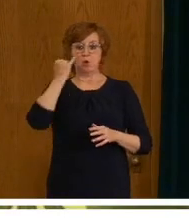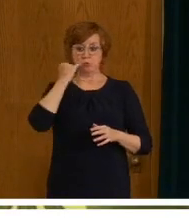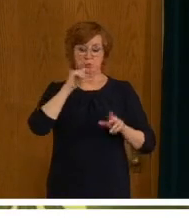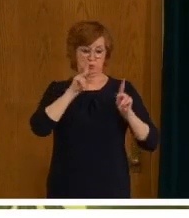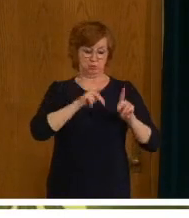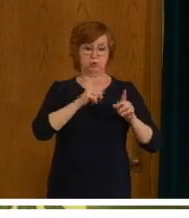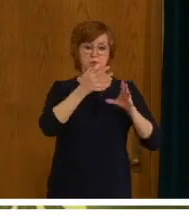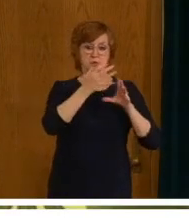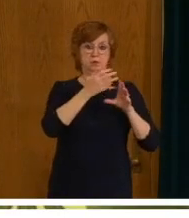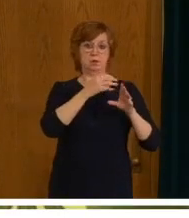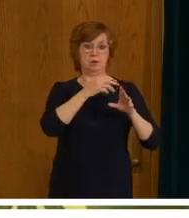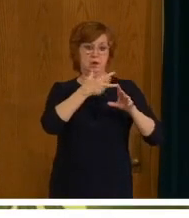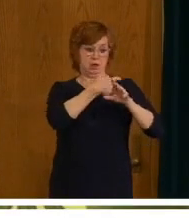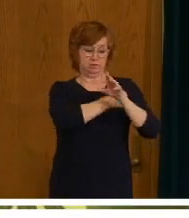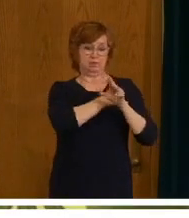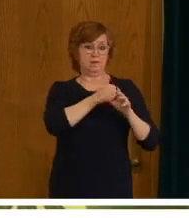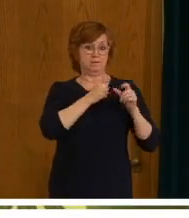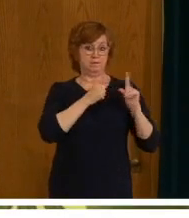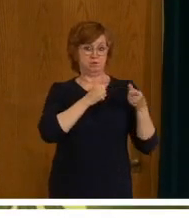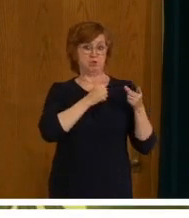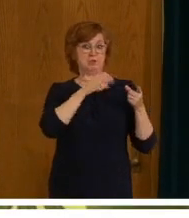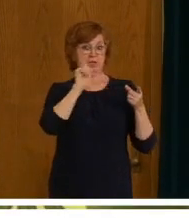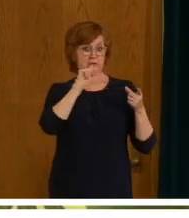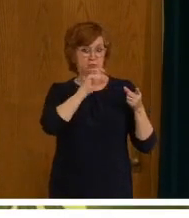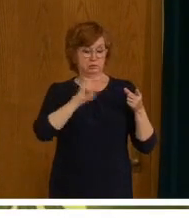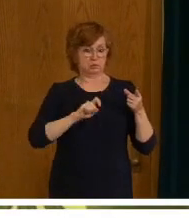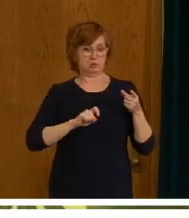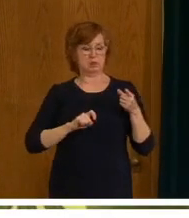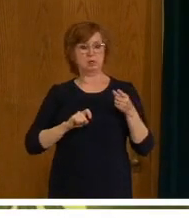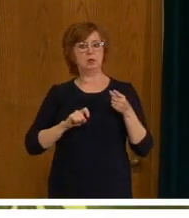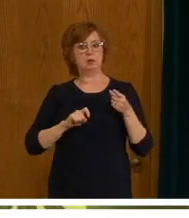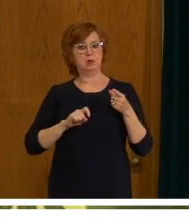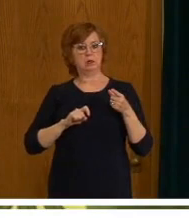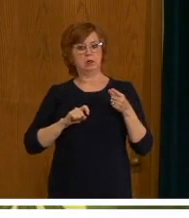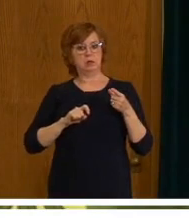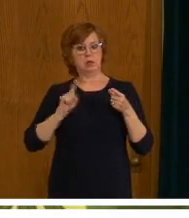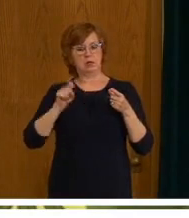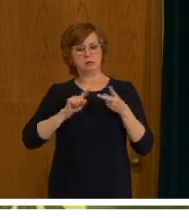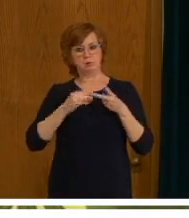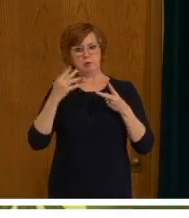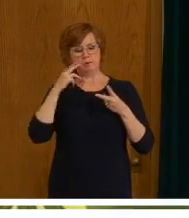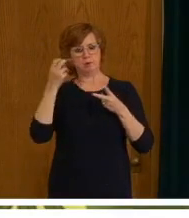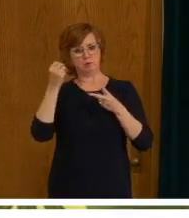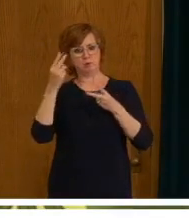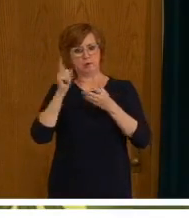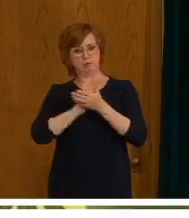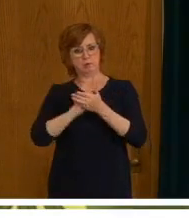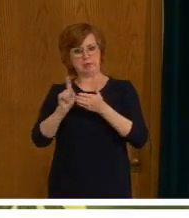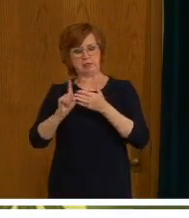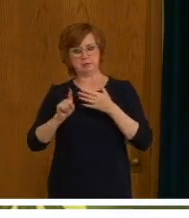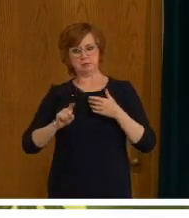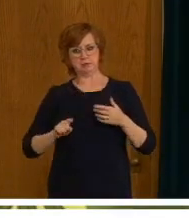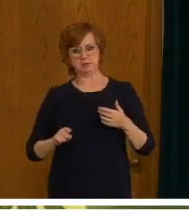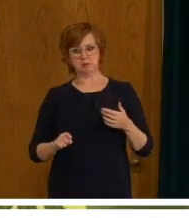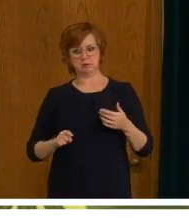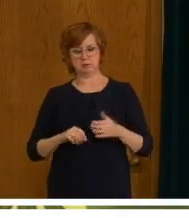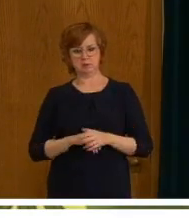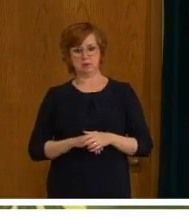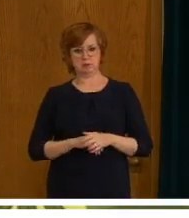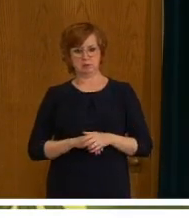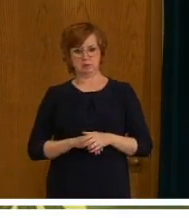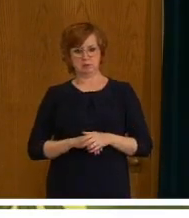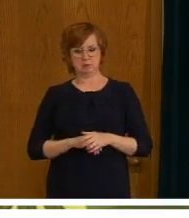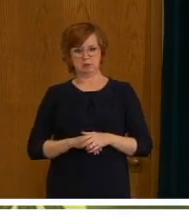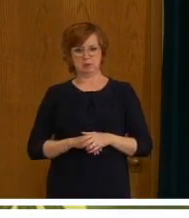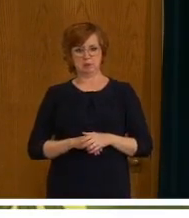second dose and maybe have to wait to that 12-week mark? They maybe got it later than next week.